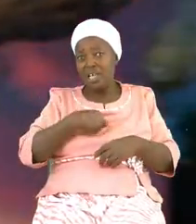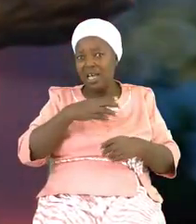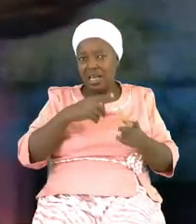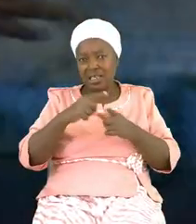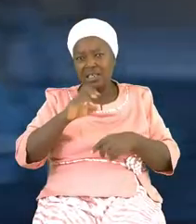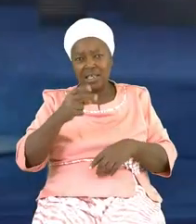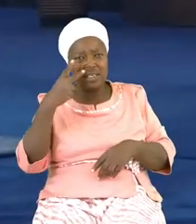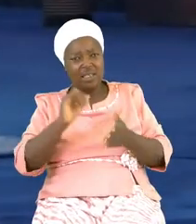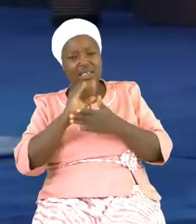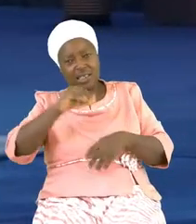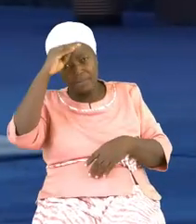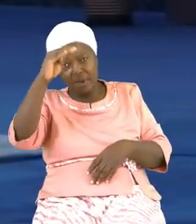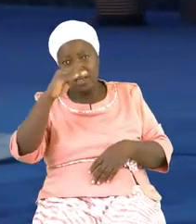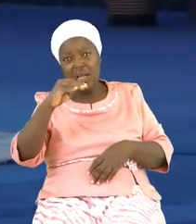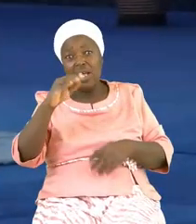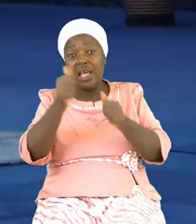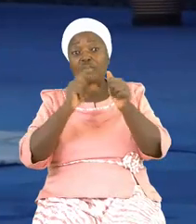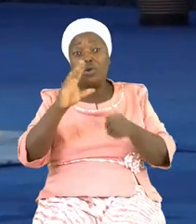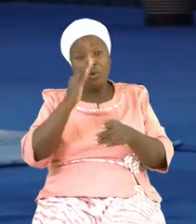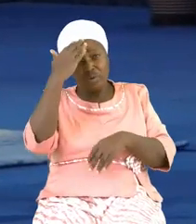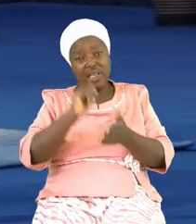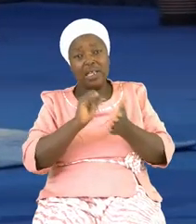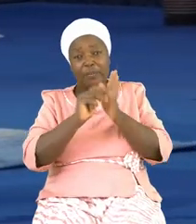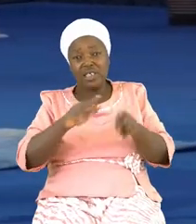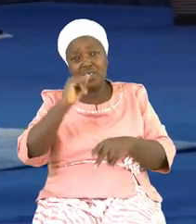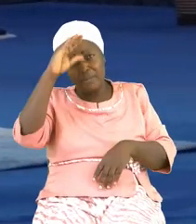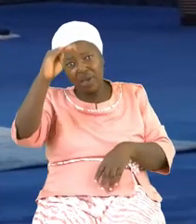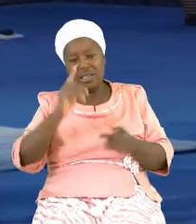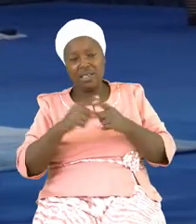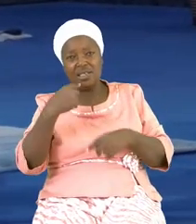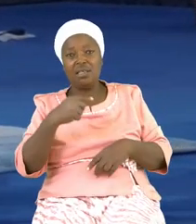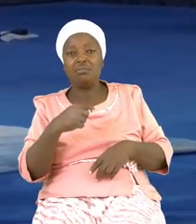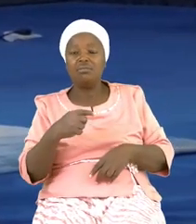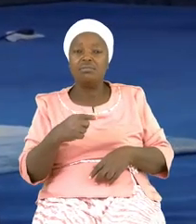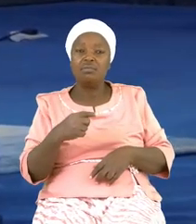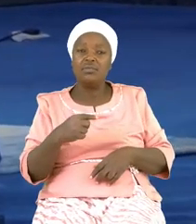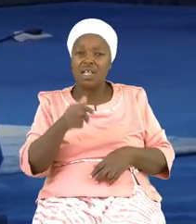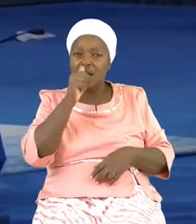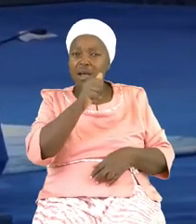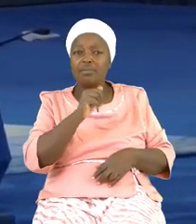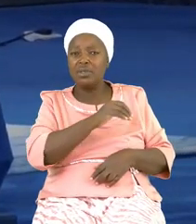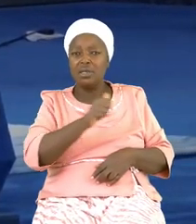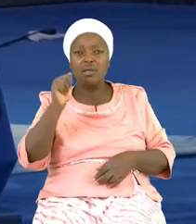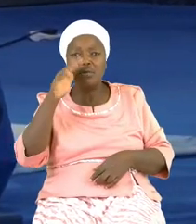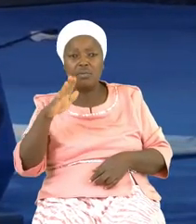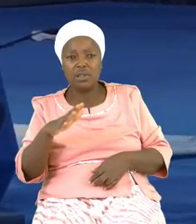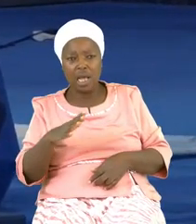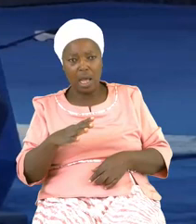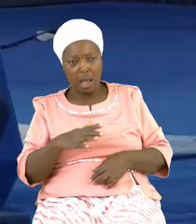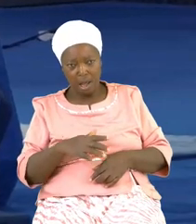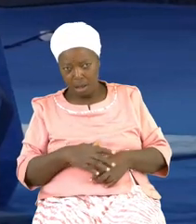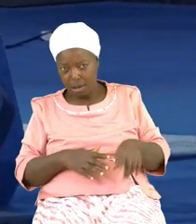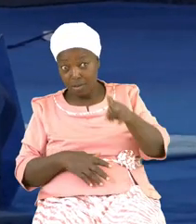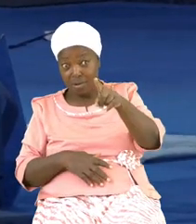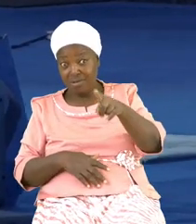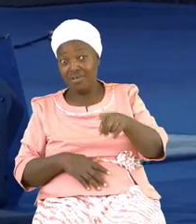man, everybody knows he's a man, and then he says, I'm a woman. I said, that's a lie. And